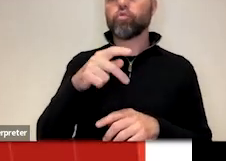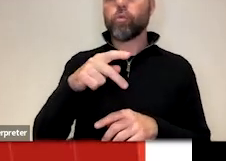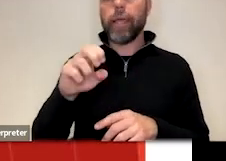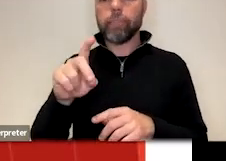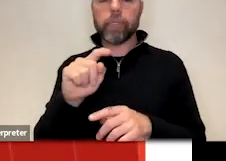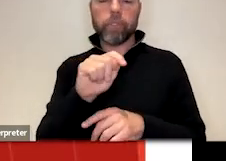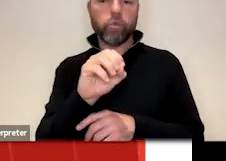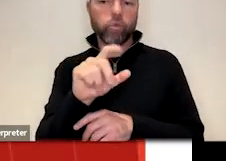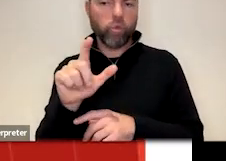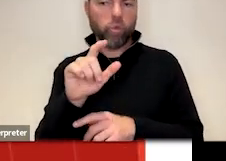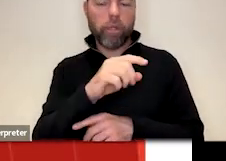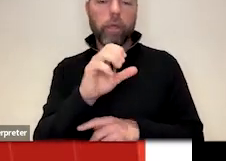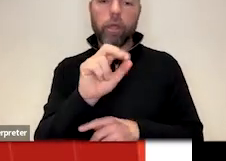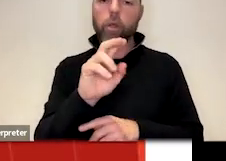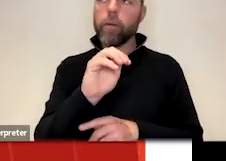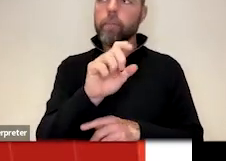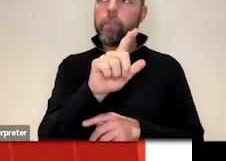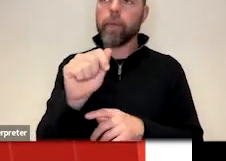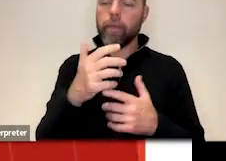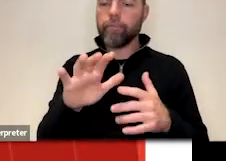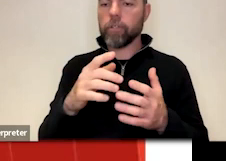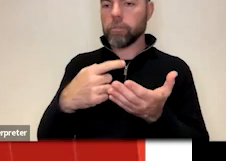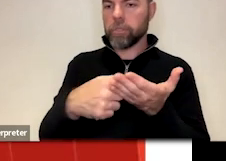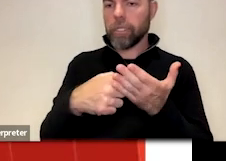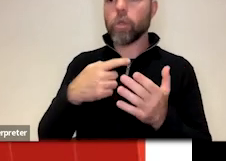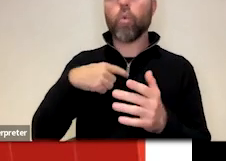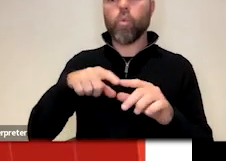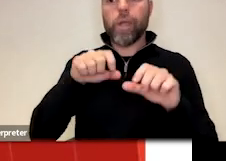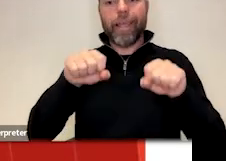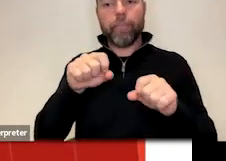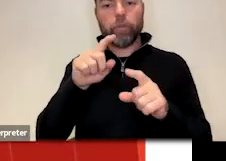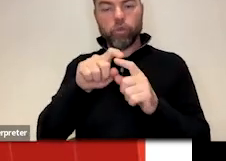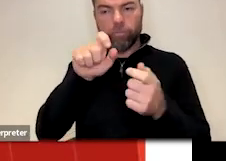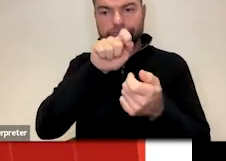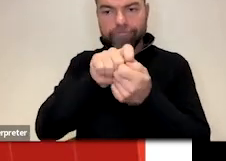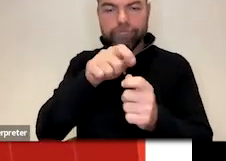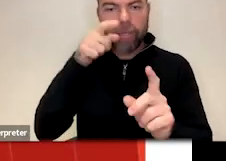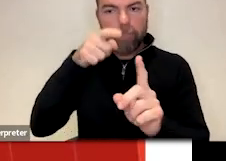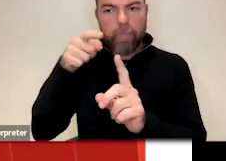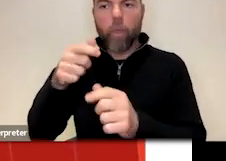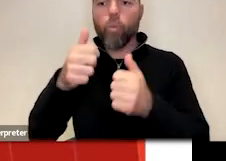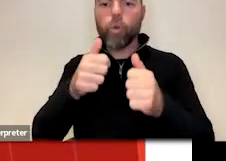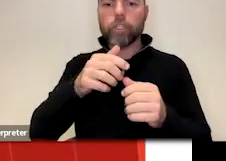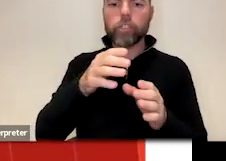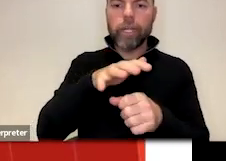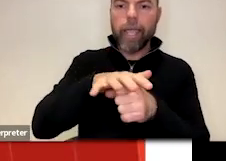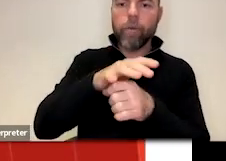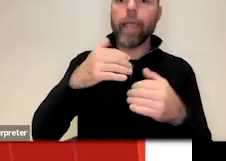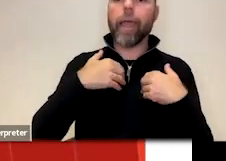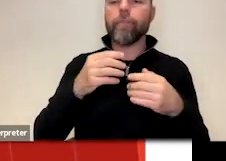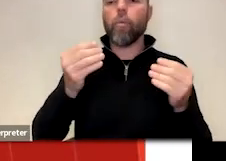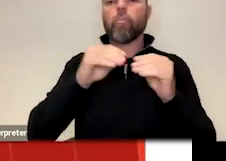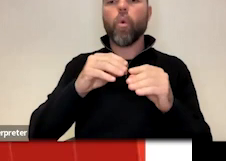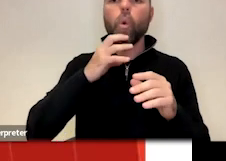Carmella talked about, we were able to pinpoint which neighborhoods have larger populations of older adults